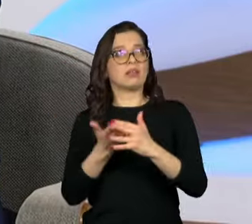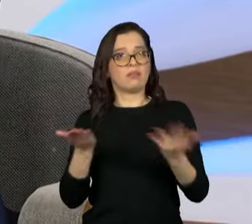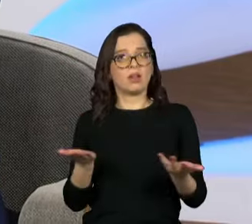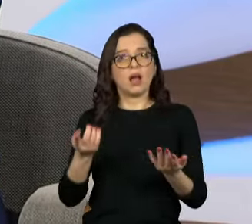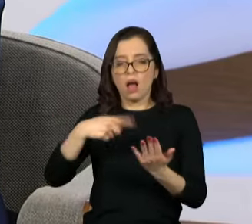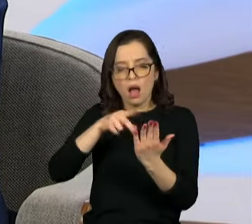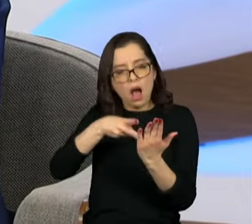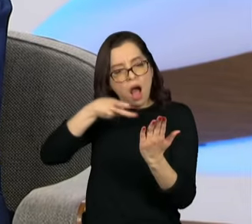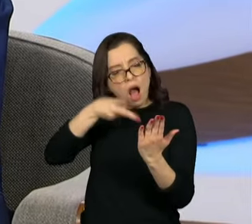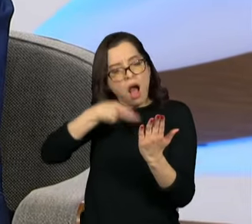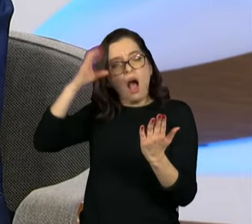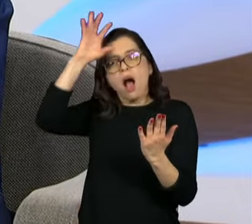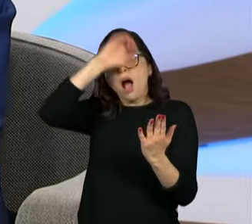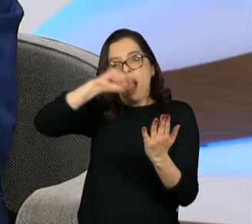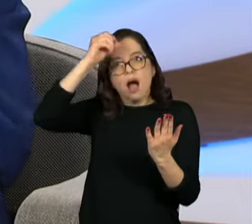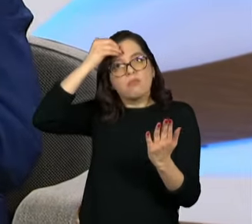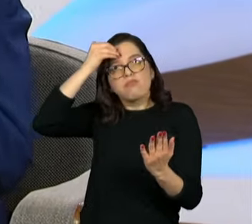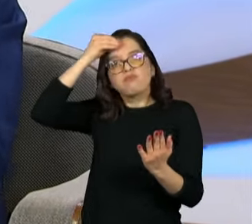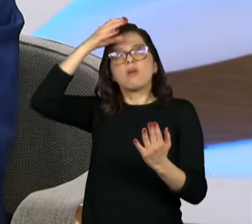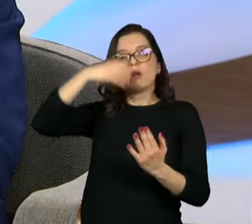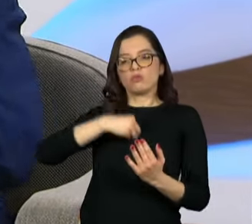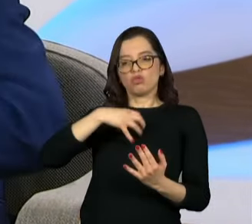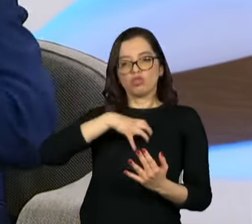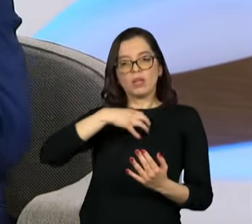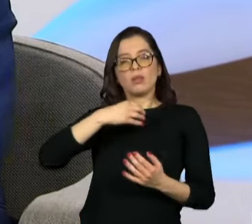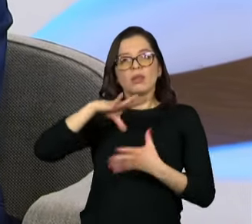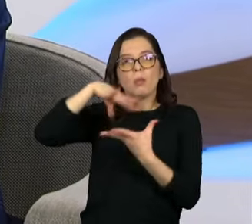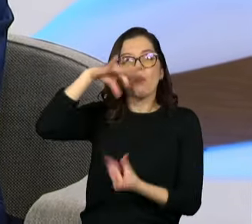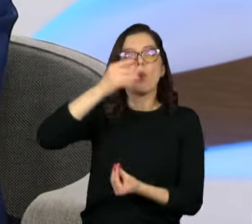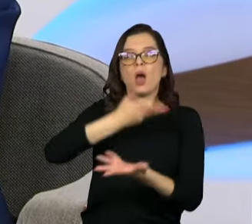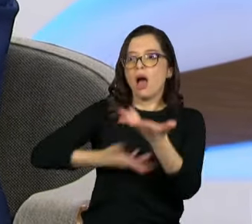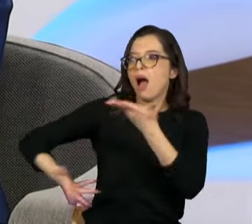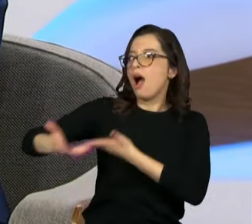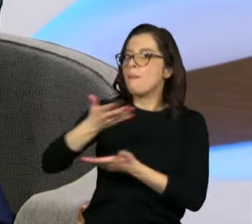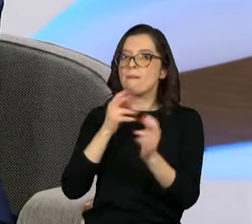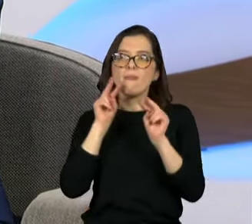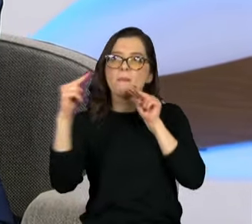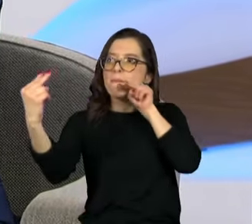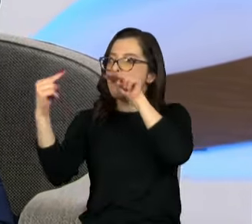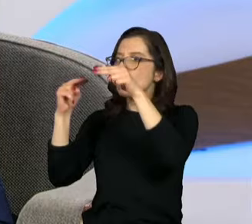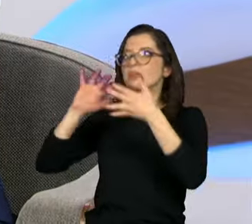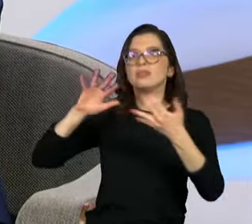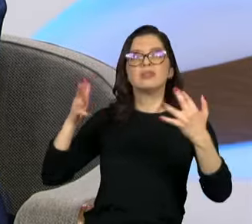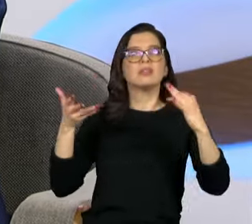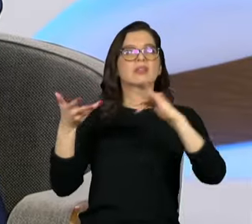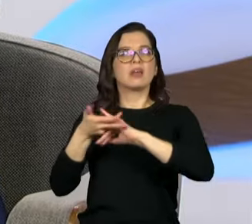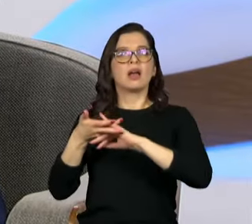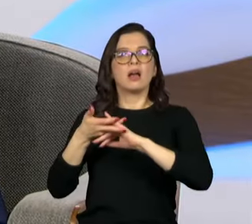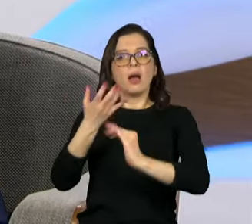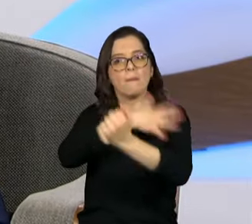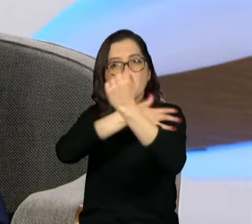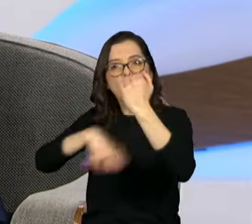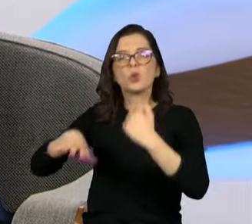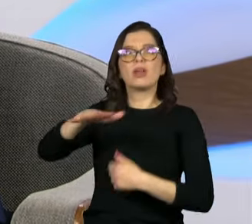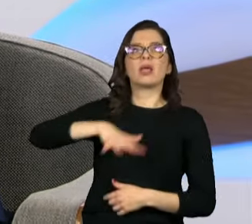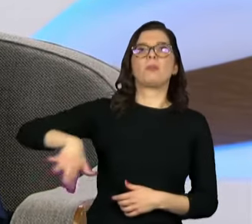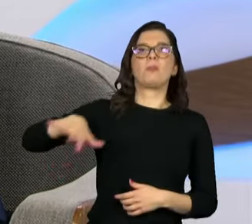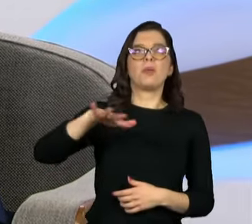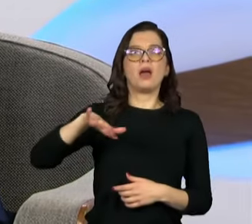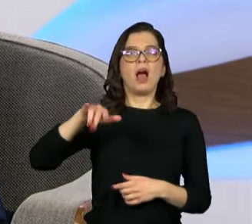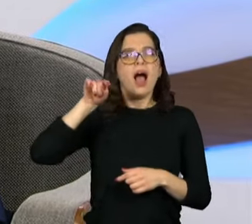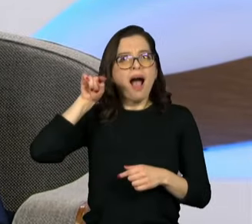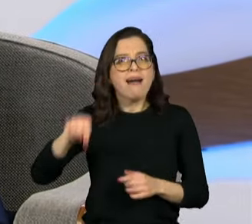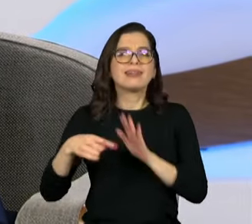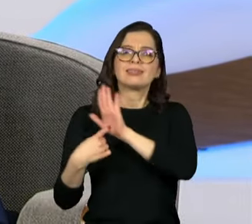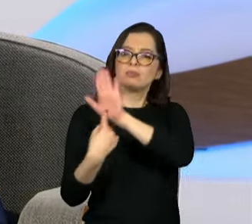inform themselves about public life so that they could be empowered as democratic citizens. So however we work